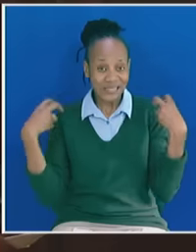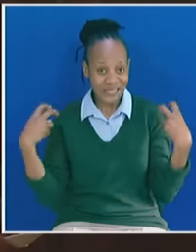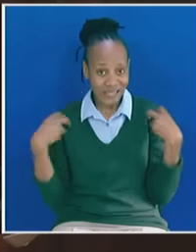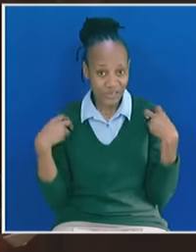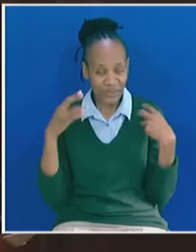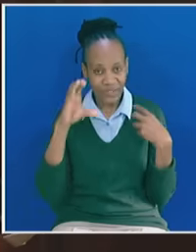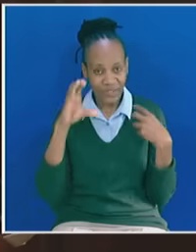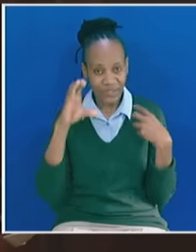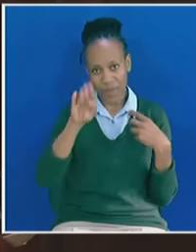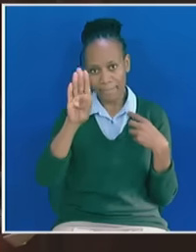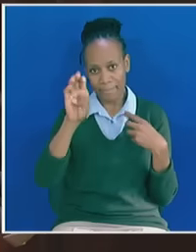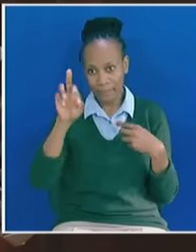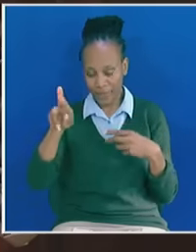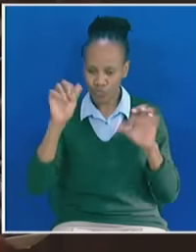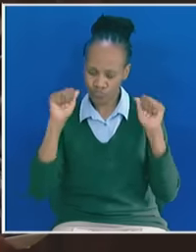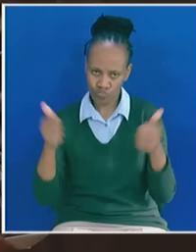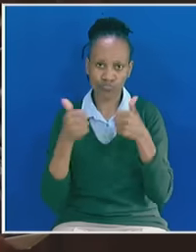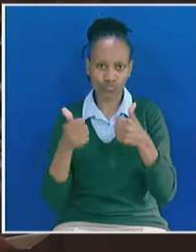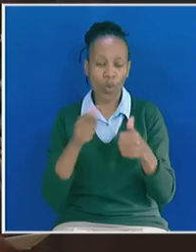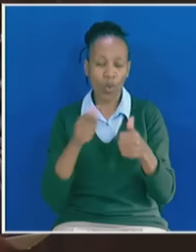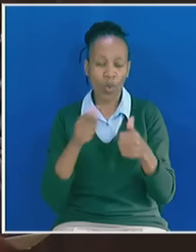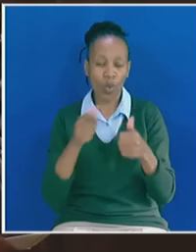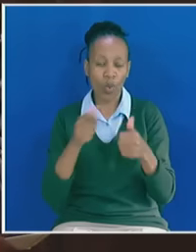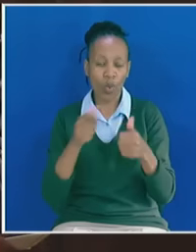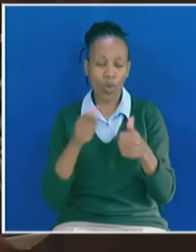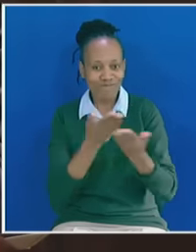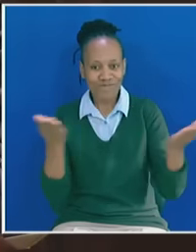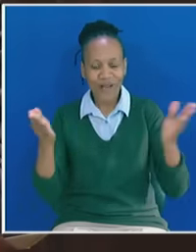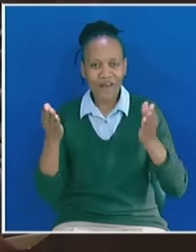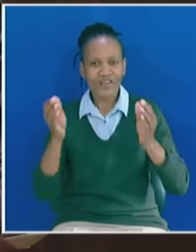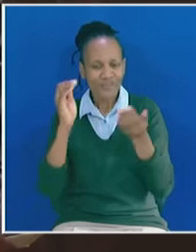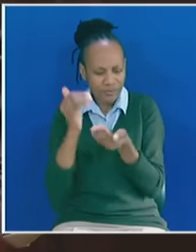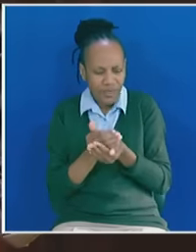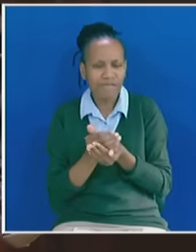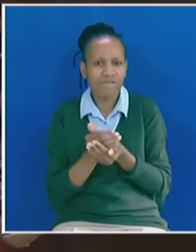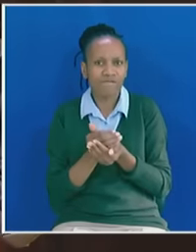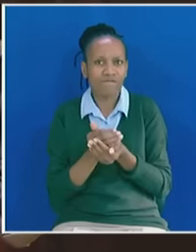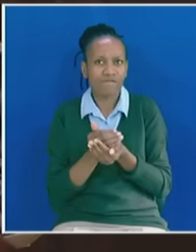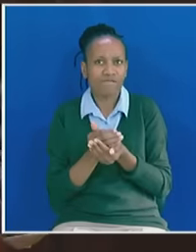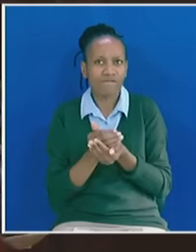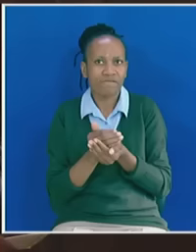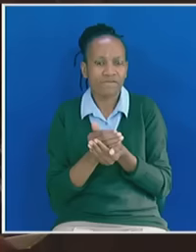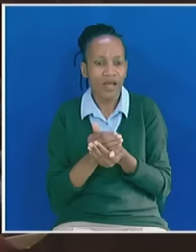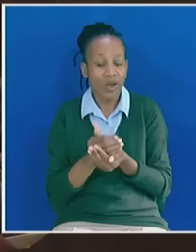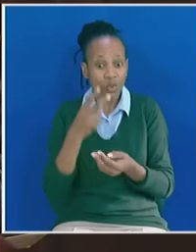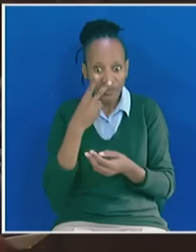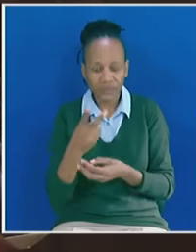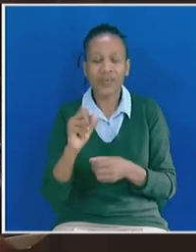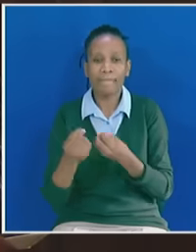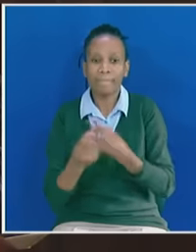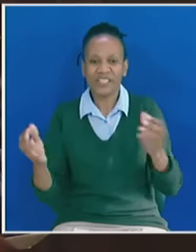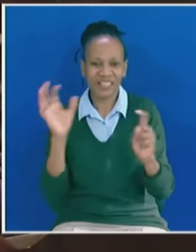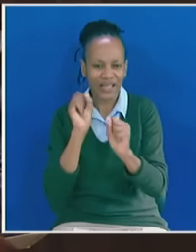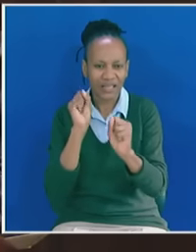secure, dependable, and reliable environment. Our latest information on cyber attack indicate that most attacks are no